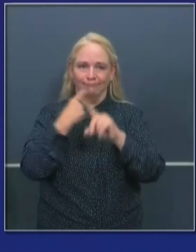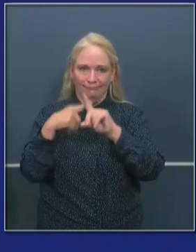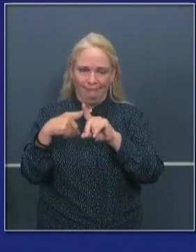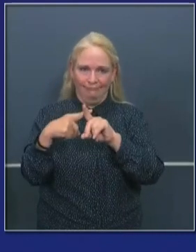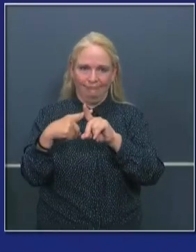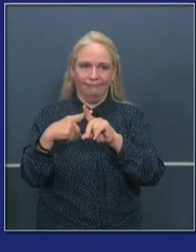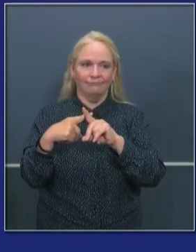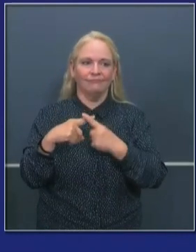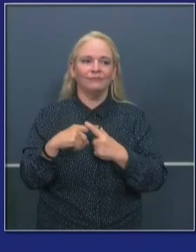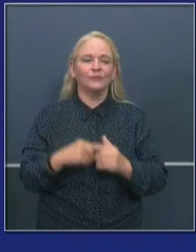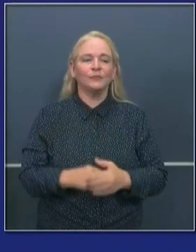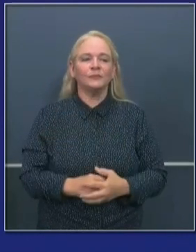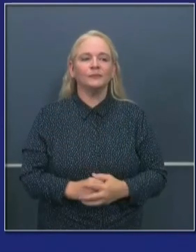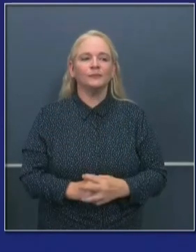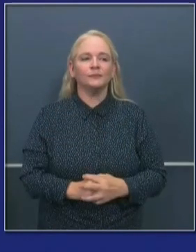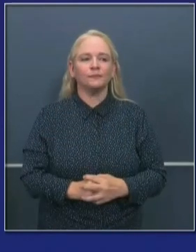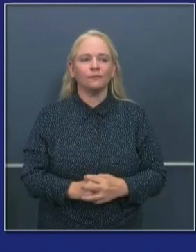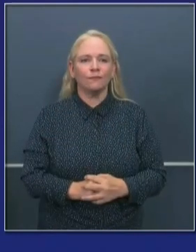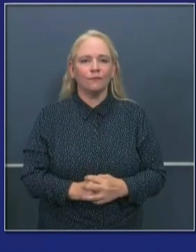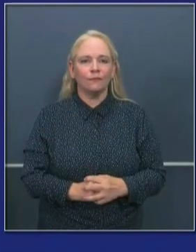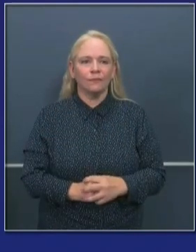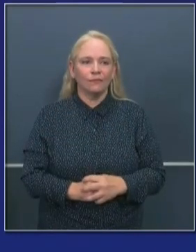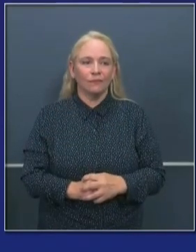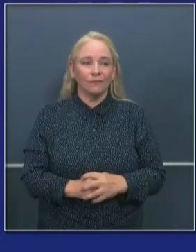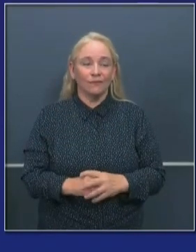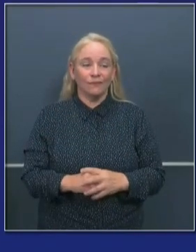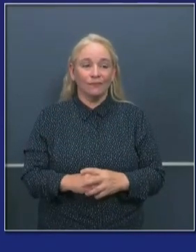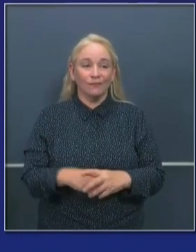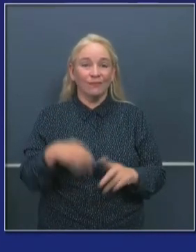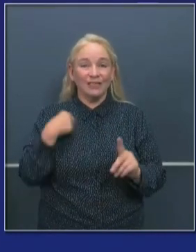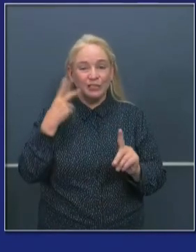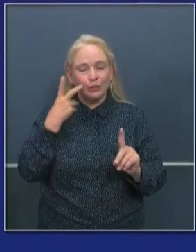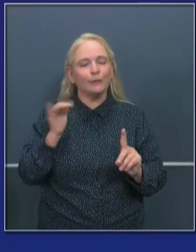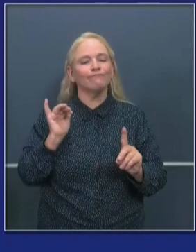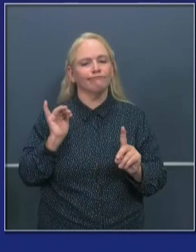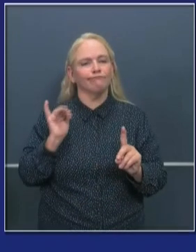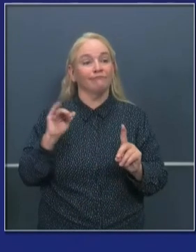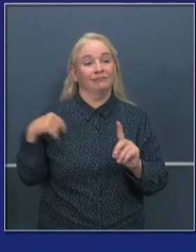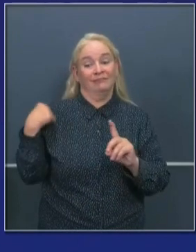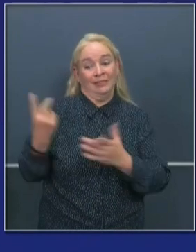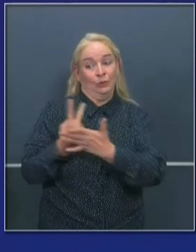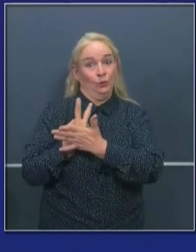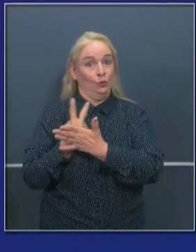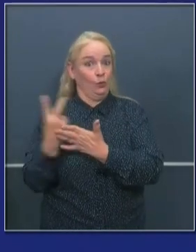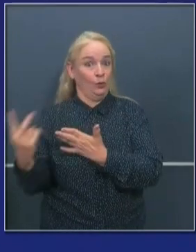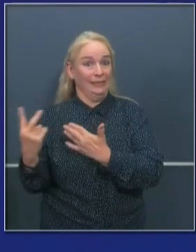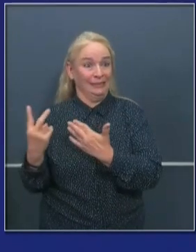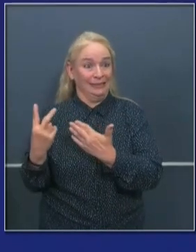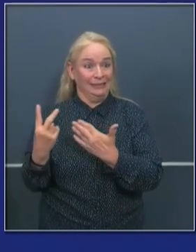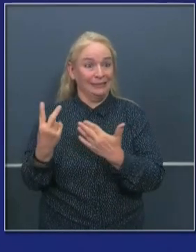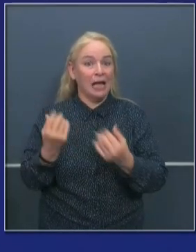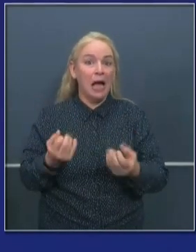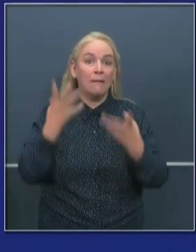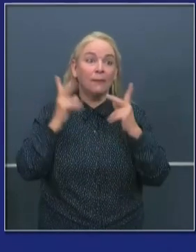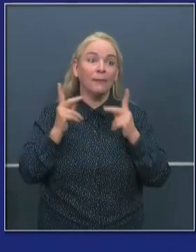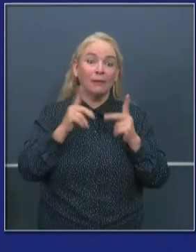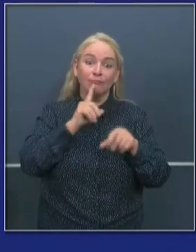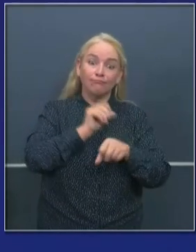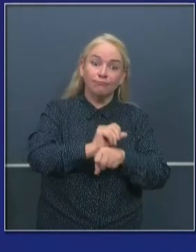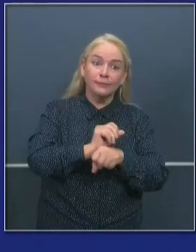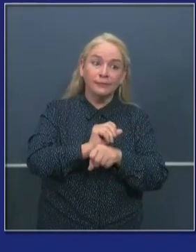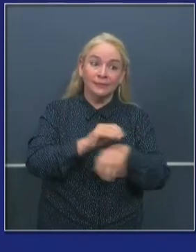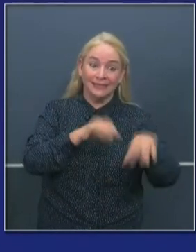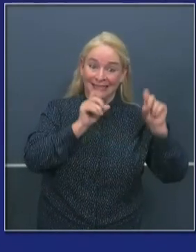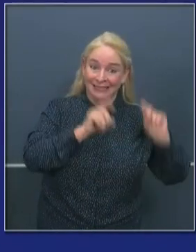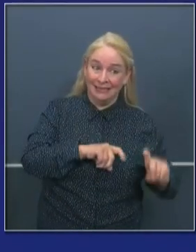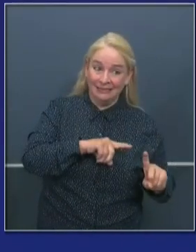of July. We have seen over the course of the last 14 days our positivity rate now rise